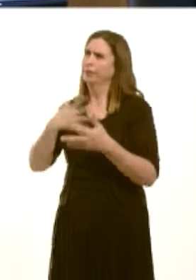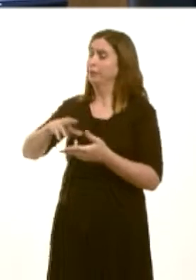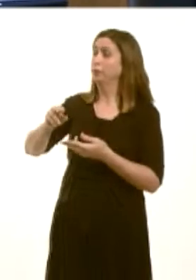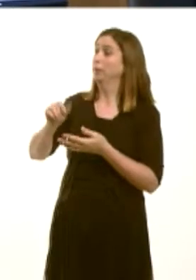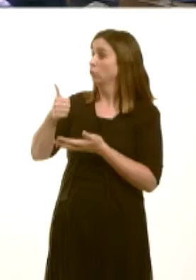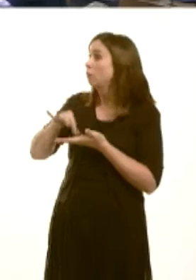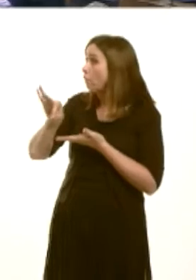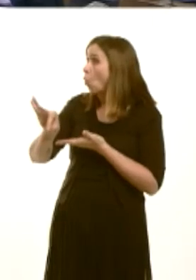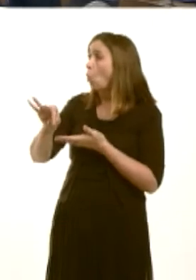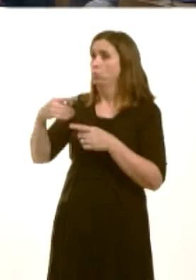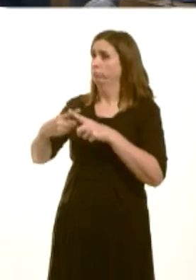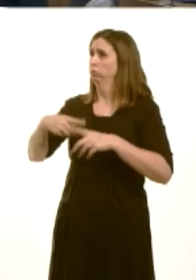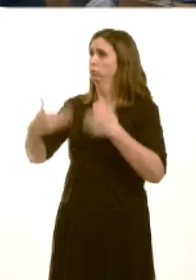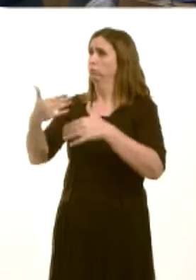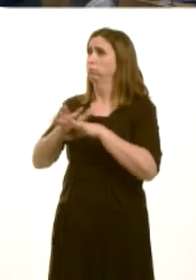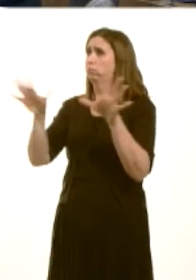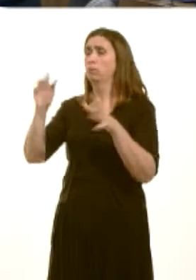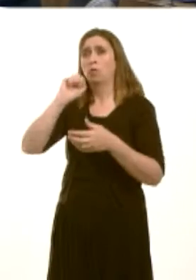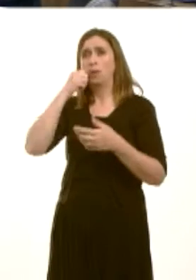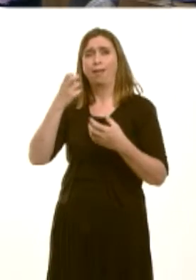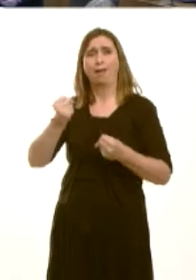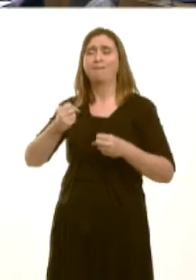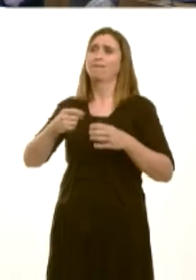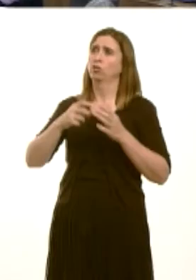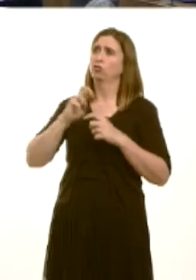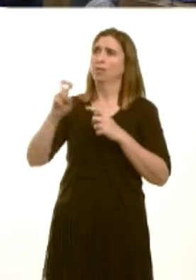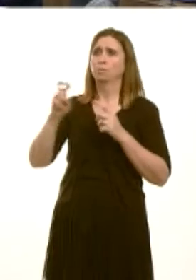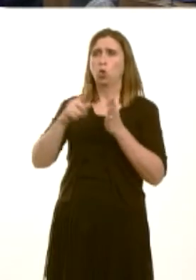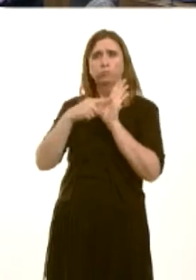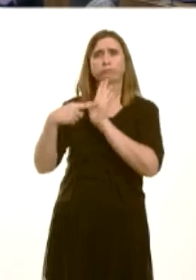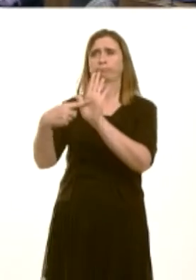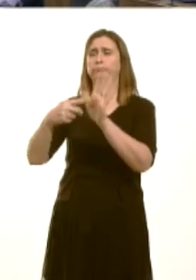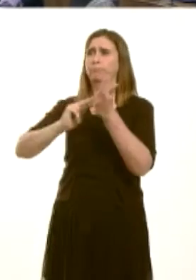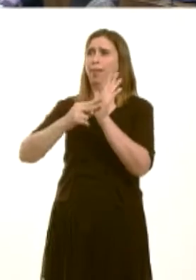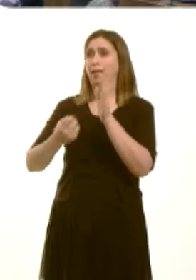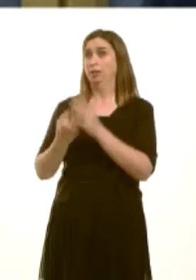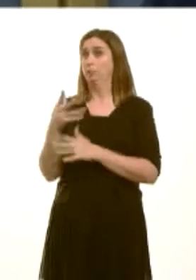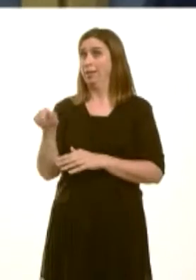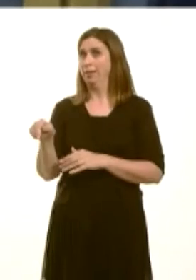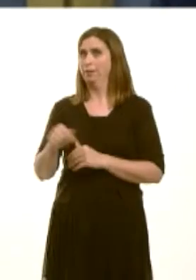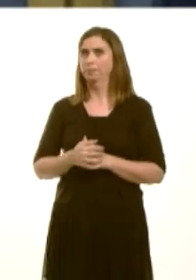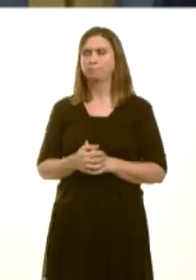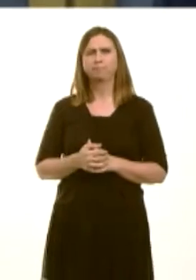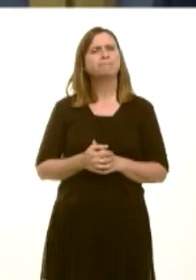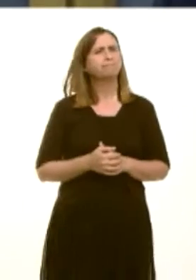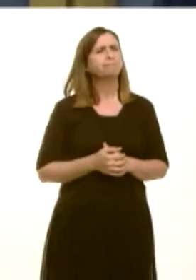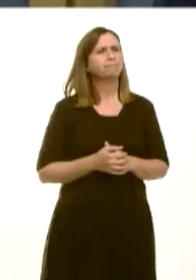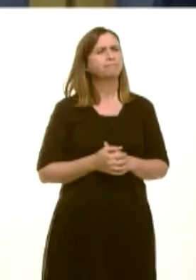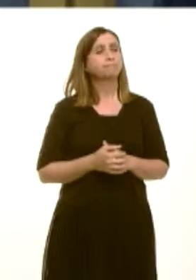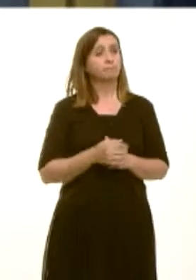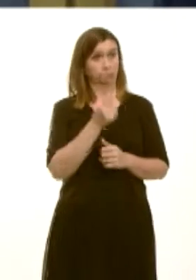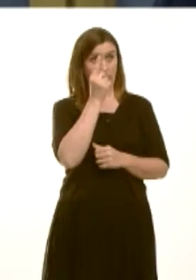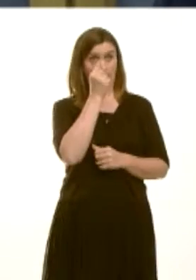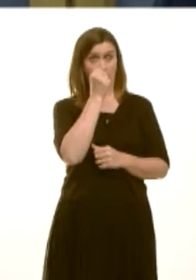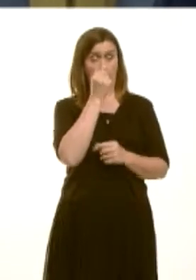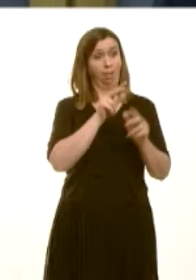finalised later this spring. First Minister, there's a consensus developing around the potential of reopening